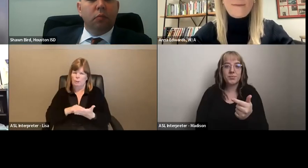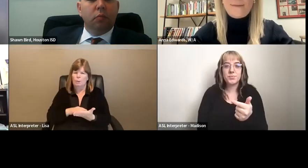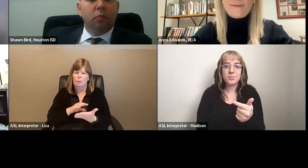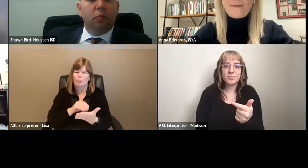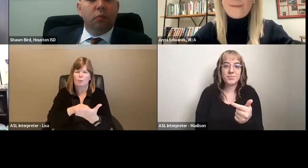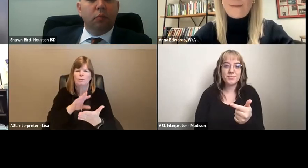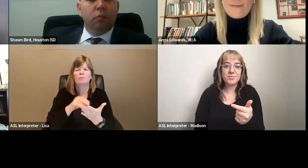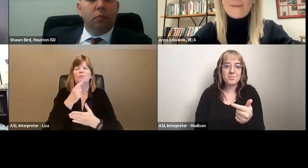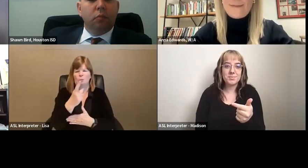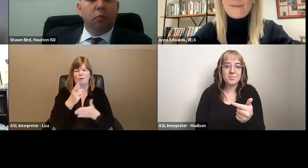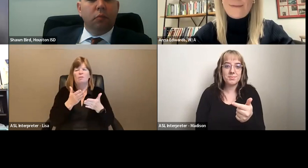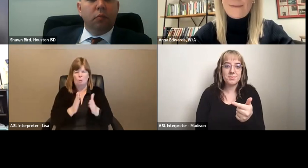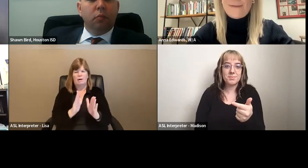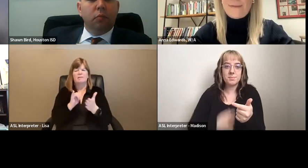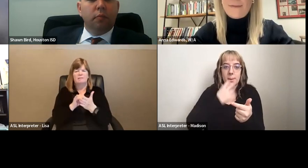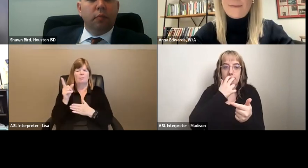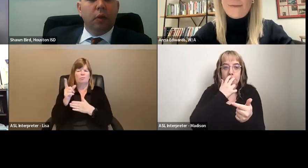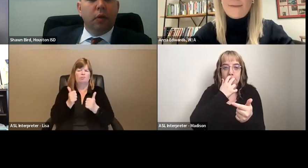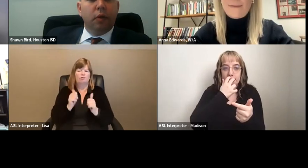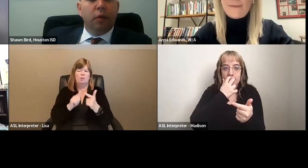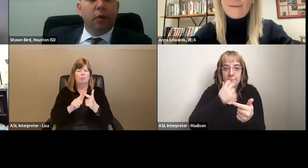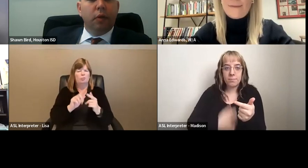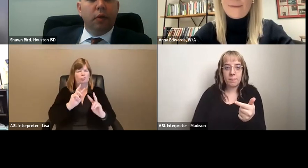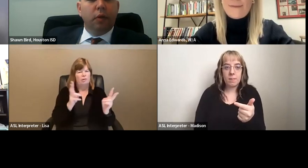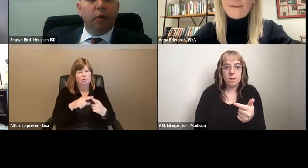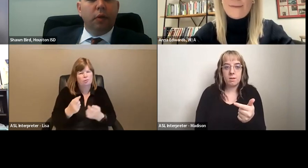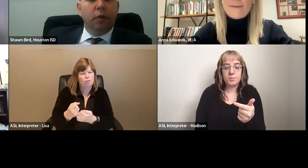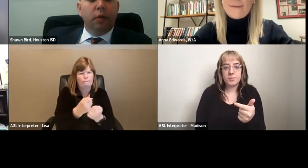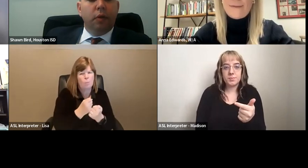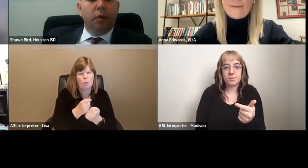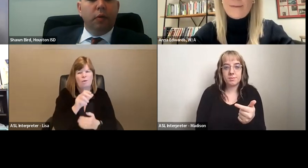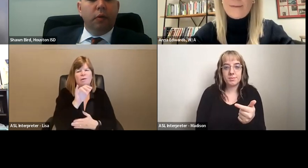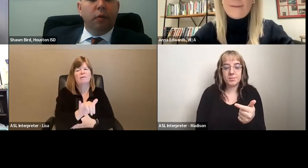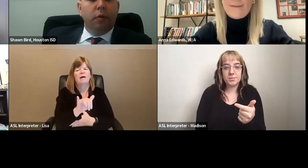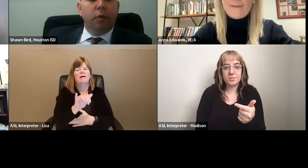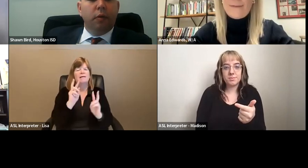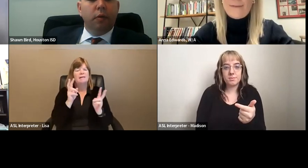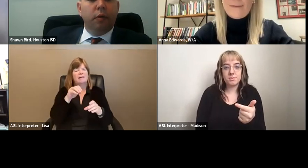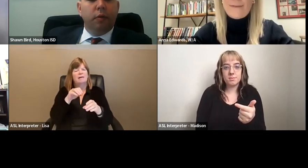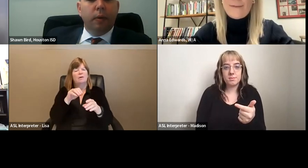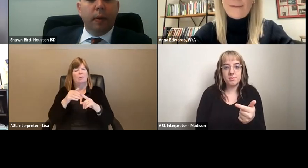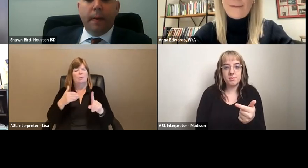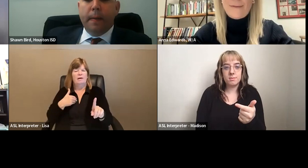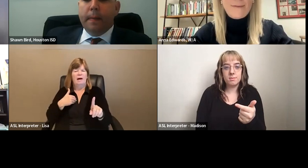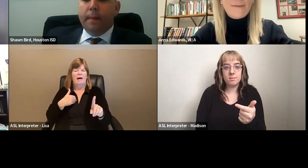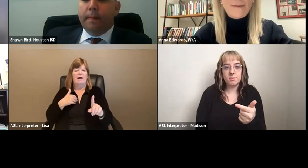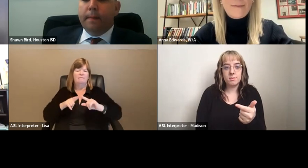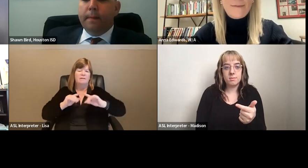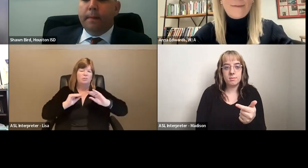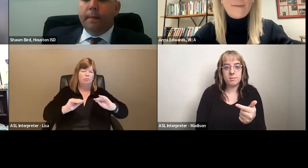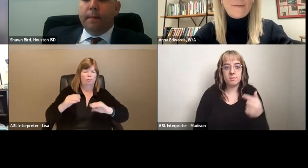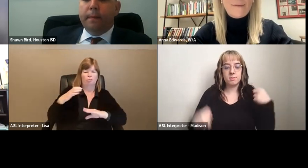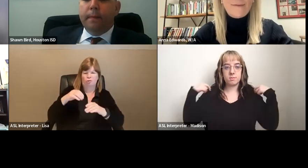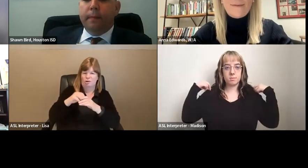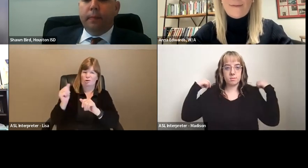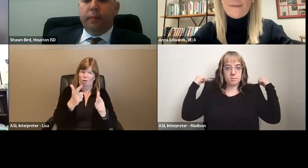of the ways that we're trying to support that is we have instructional coaches in all schools